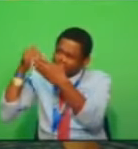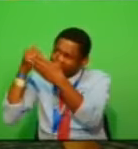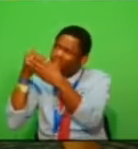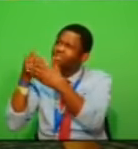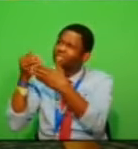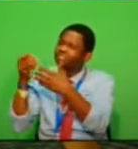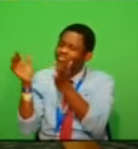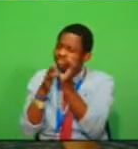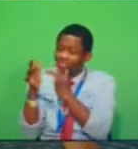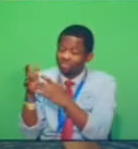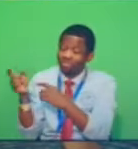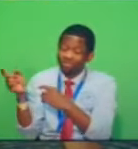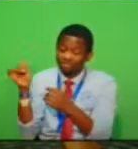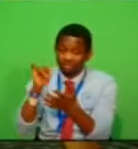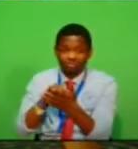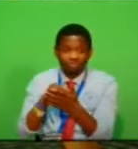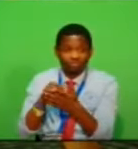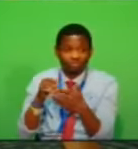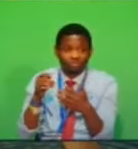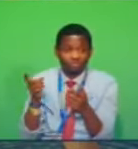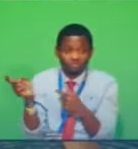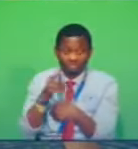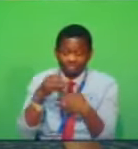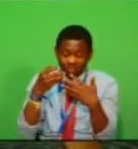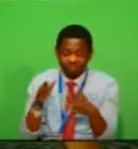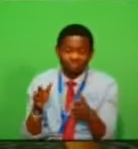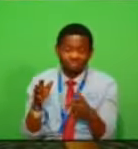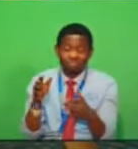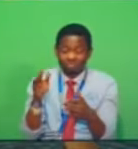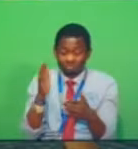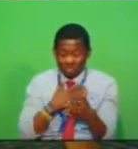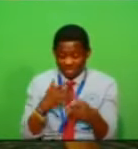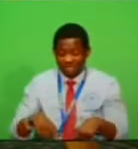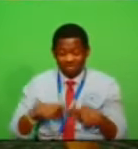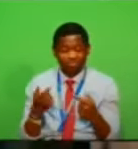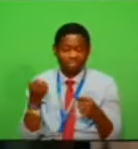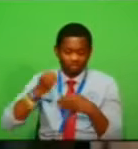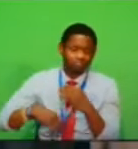him, that the day I will leave him, that will be my end of my life.